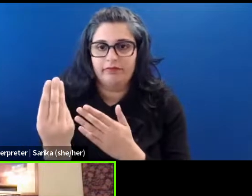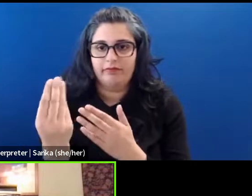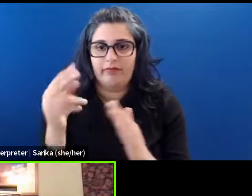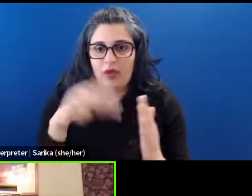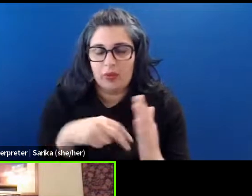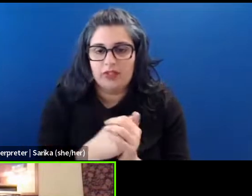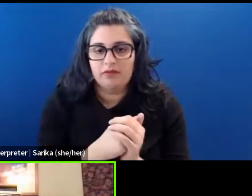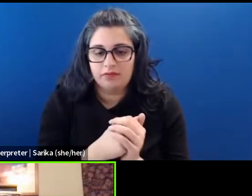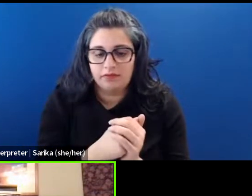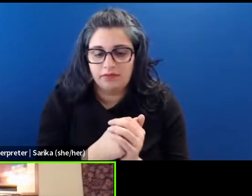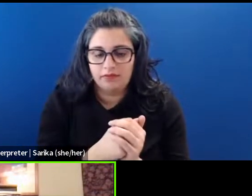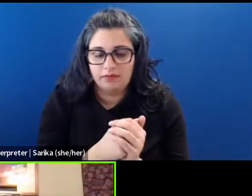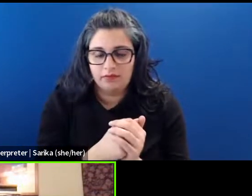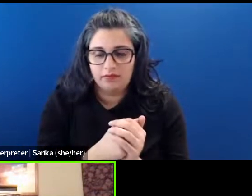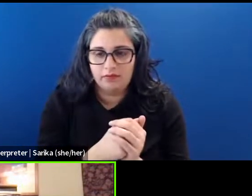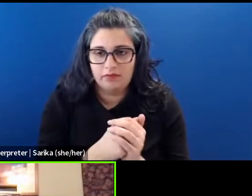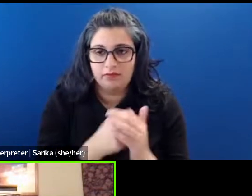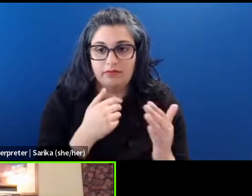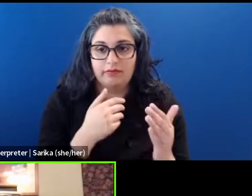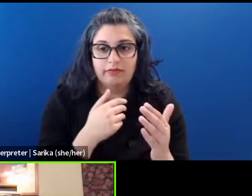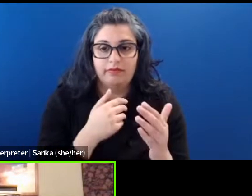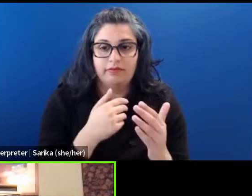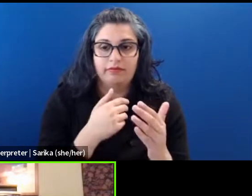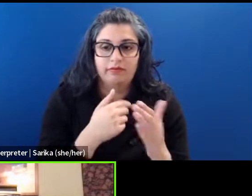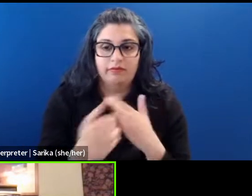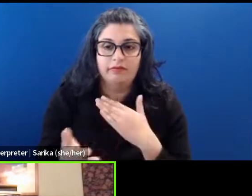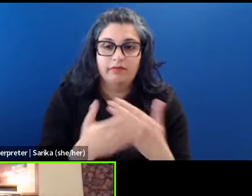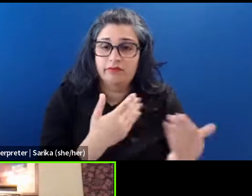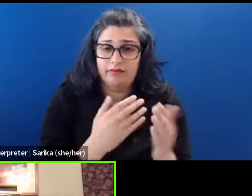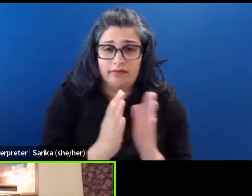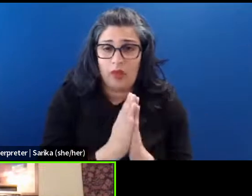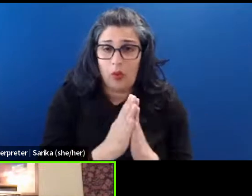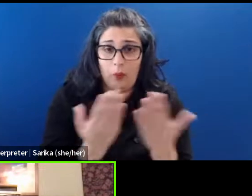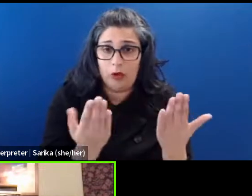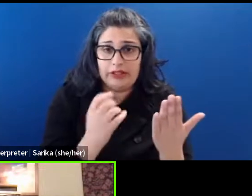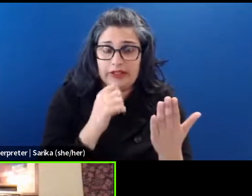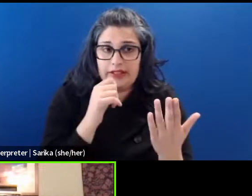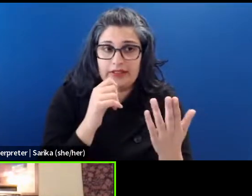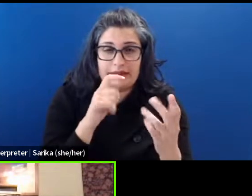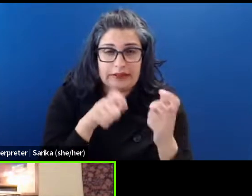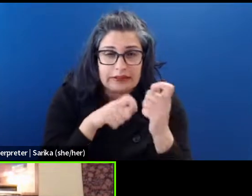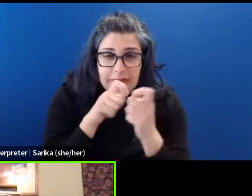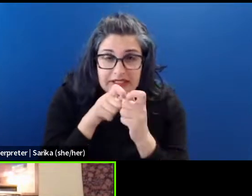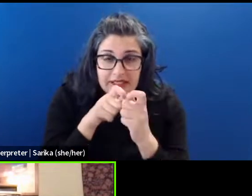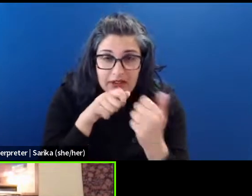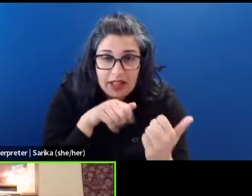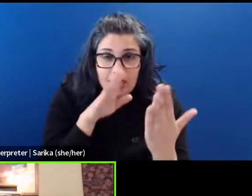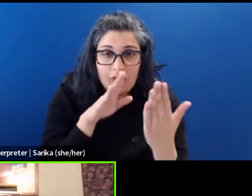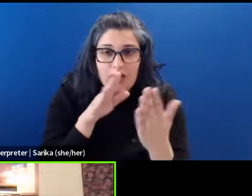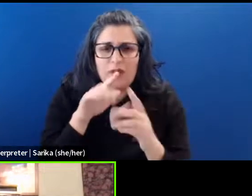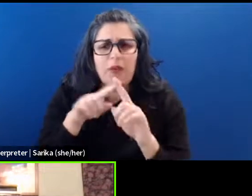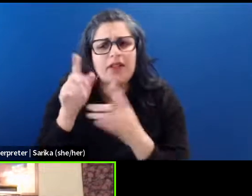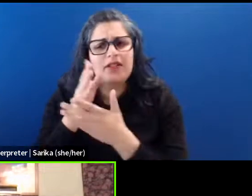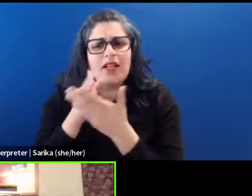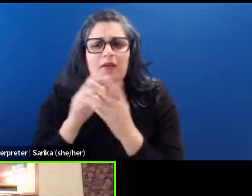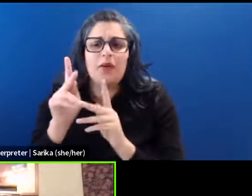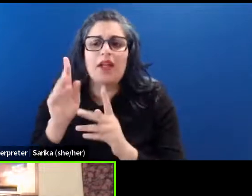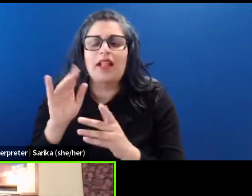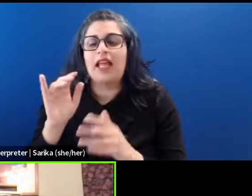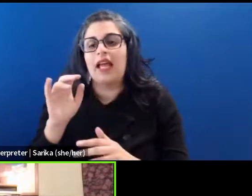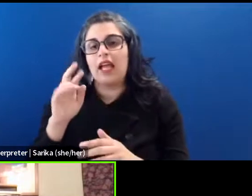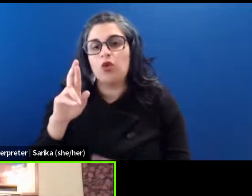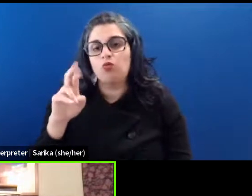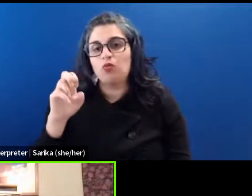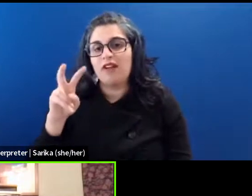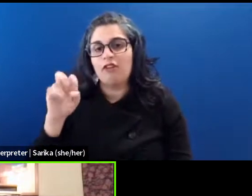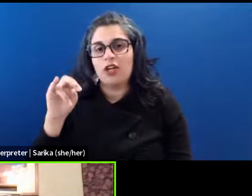reading, although it's not addressed explicitly, there are at least some of the people, like Reverend Zinju, for